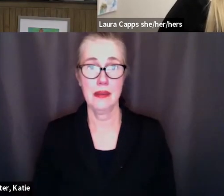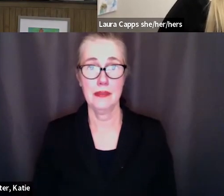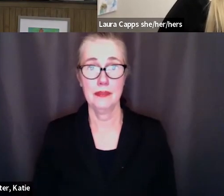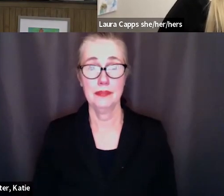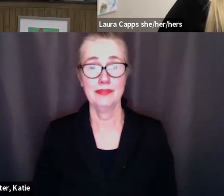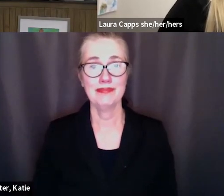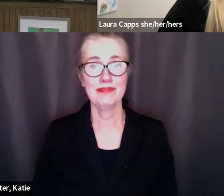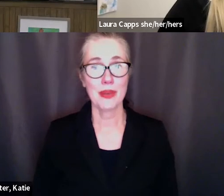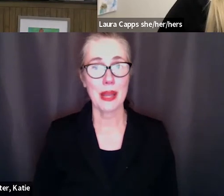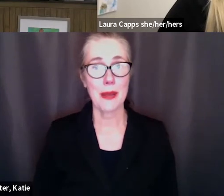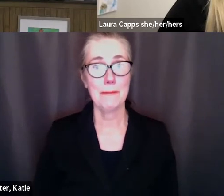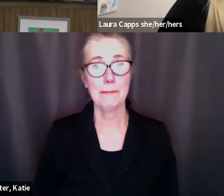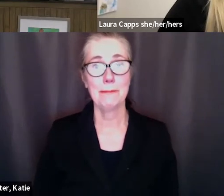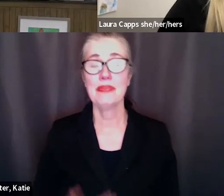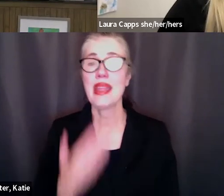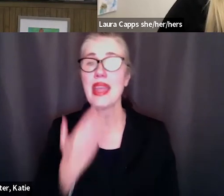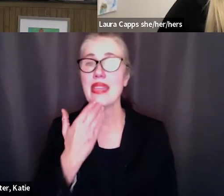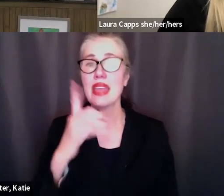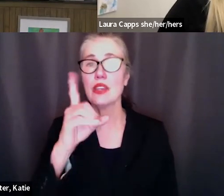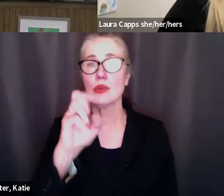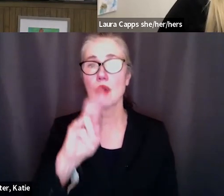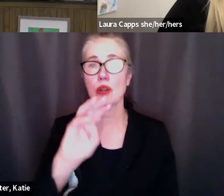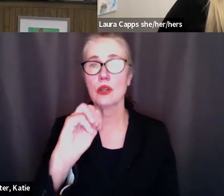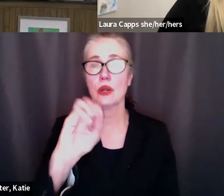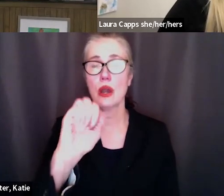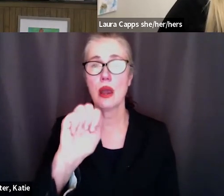okay um thank you dr maldonado